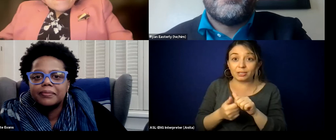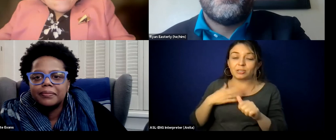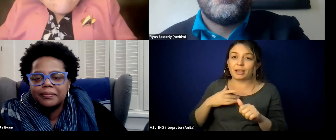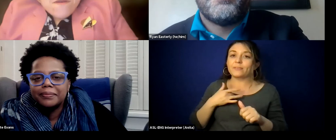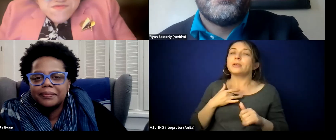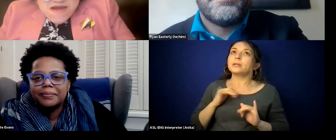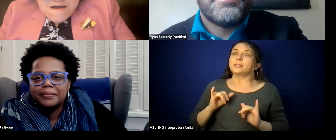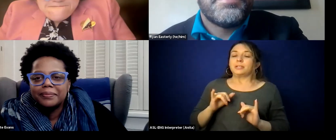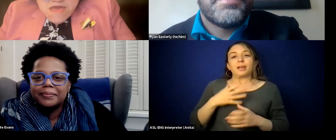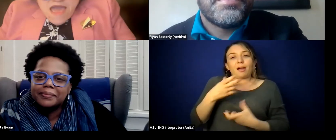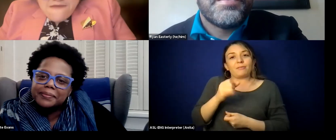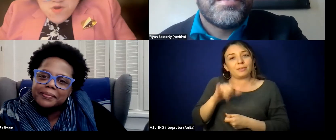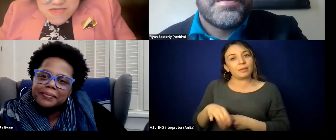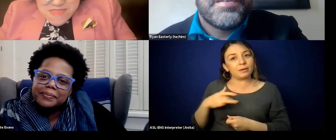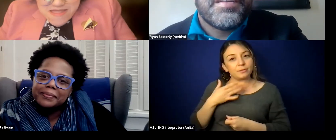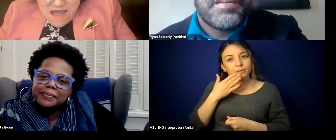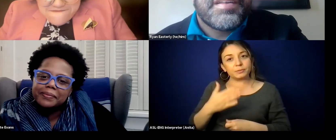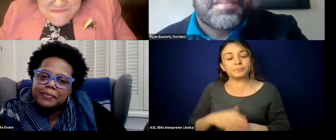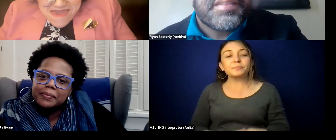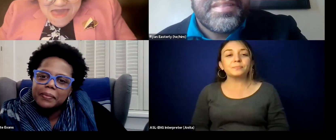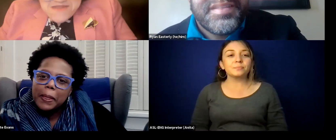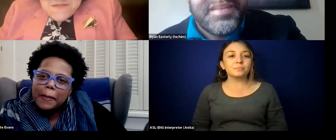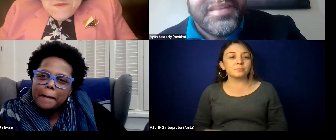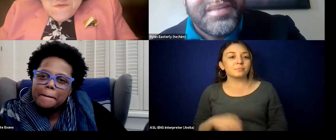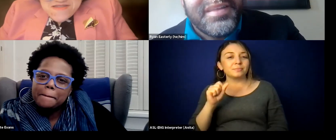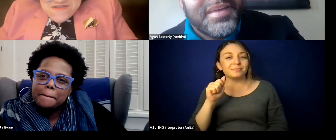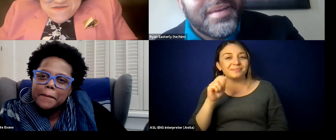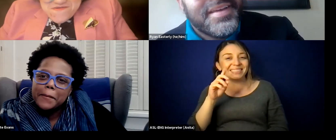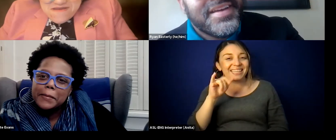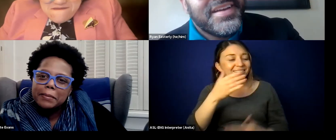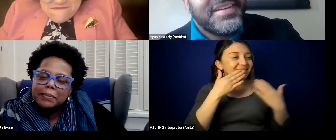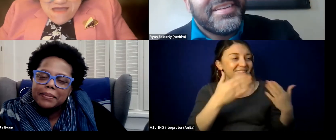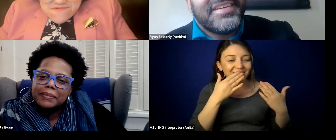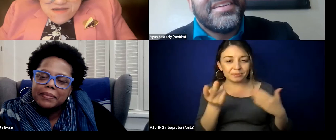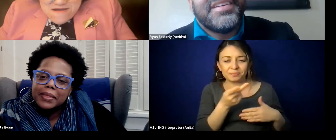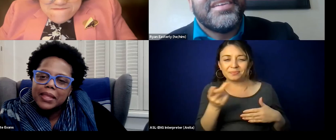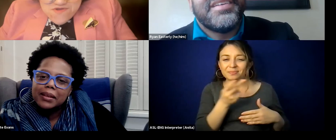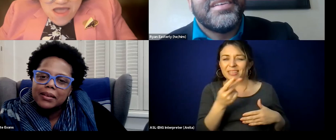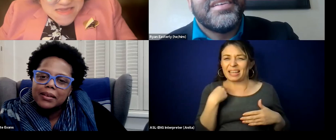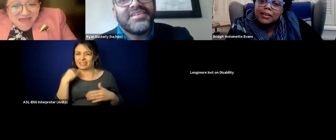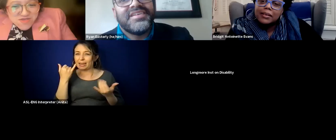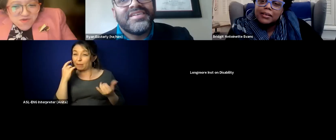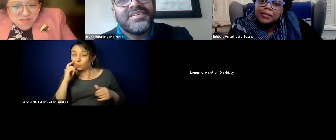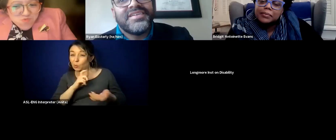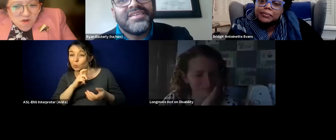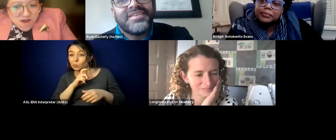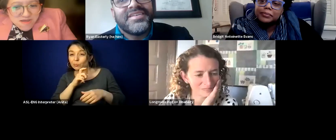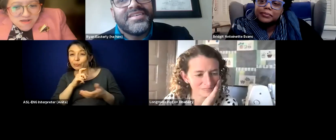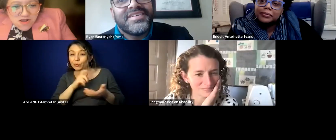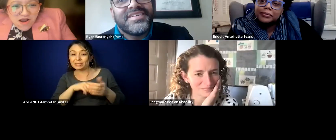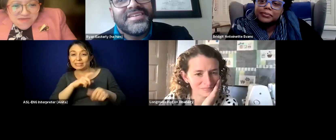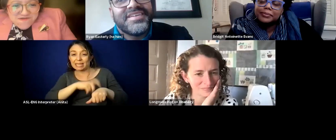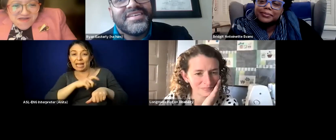Yes, thank you both. And noticing the time, and I do want to perhaps try to get to at least